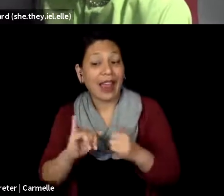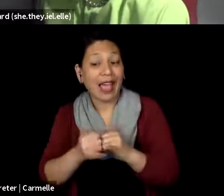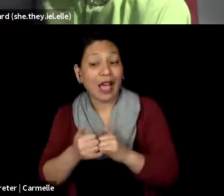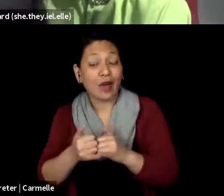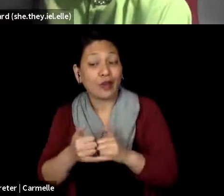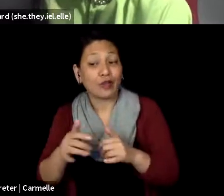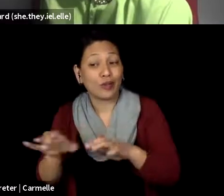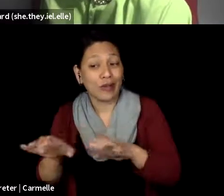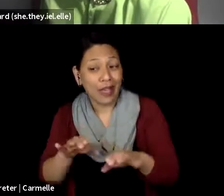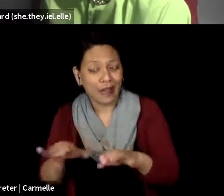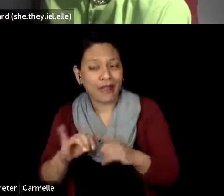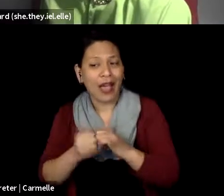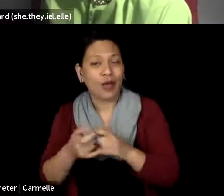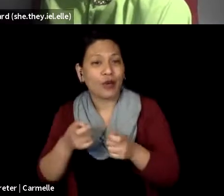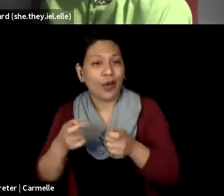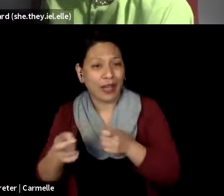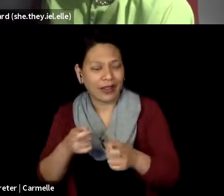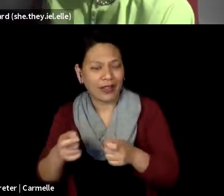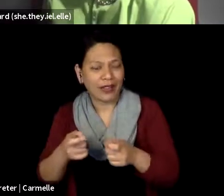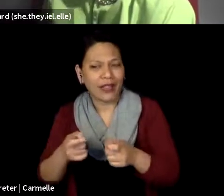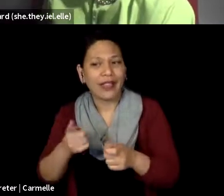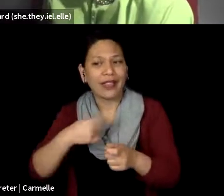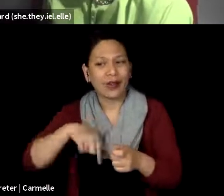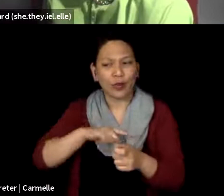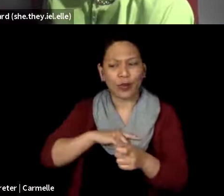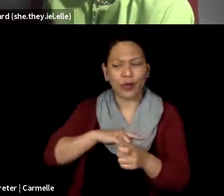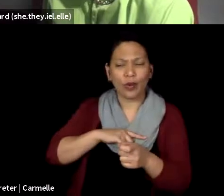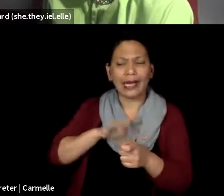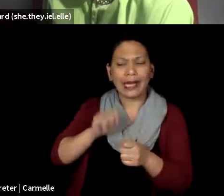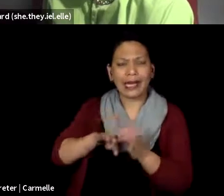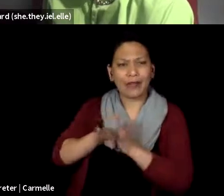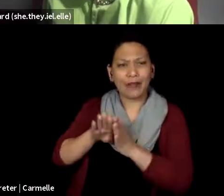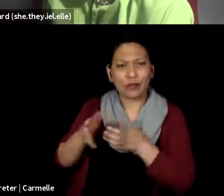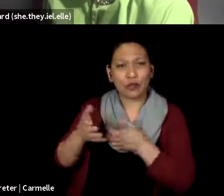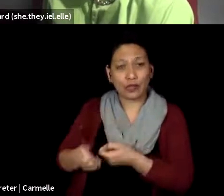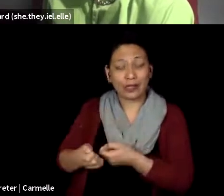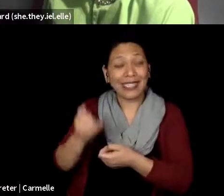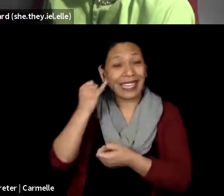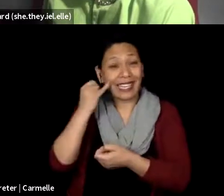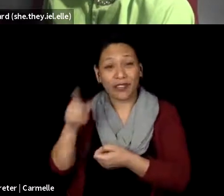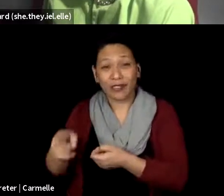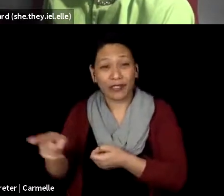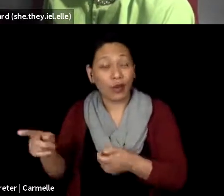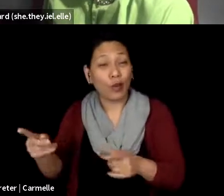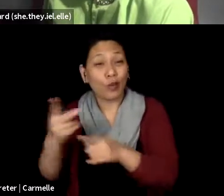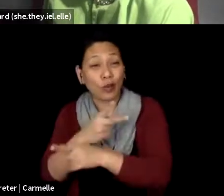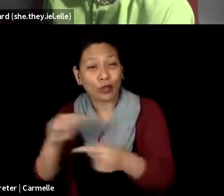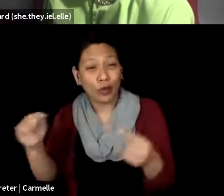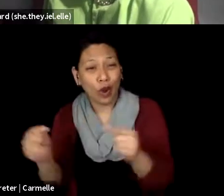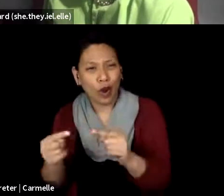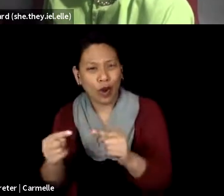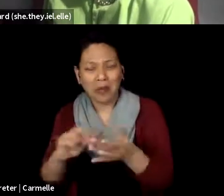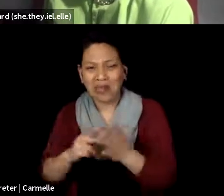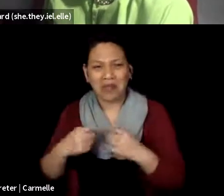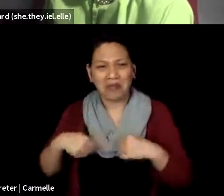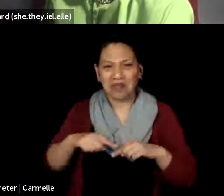And if we see that being dealt with in a way that is causing further harm, then that trust gets broken.